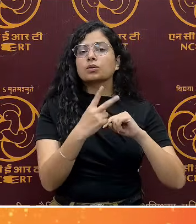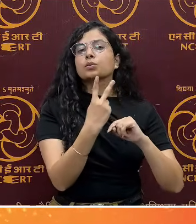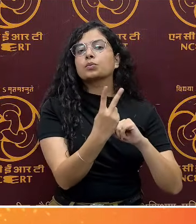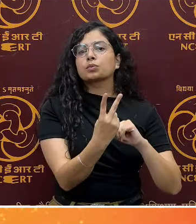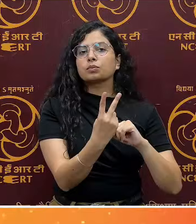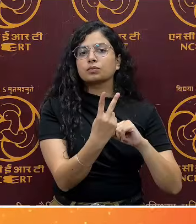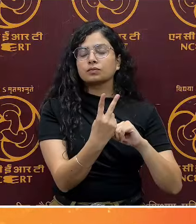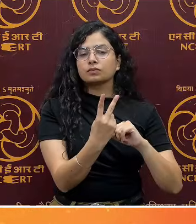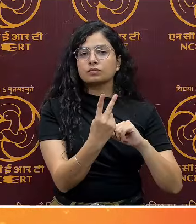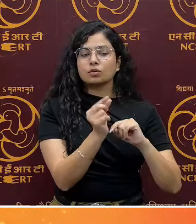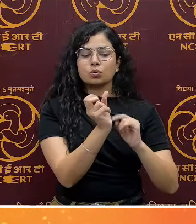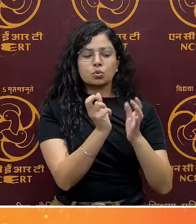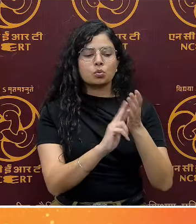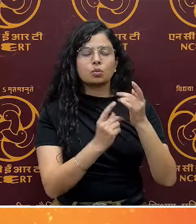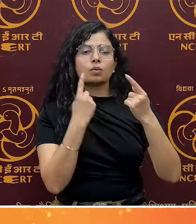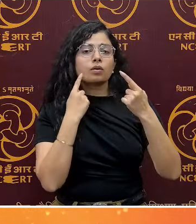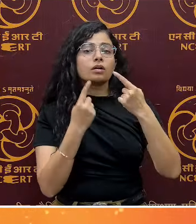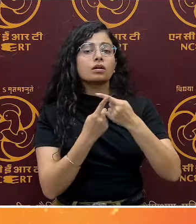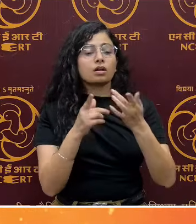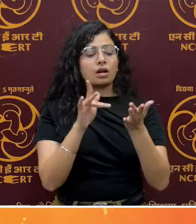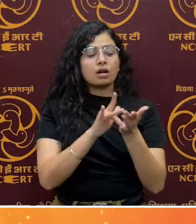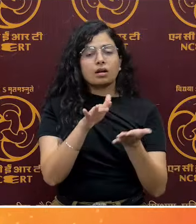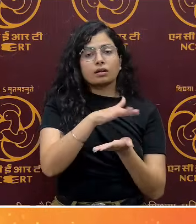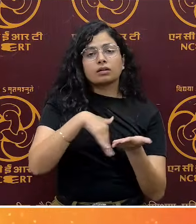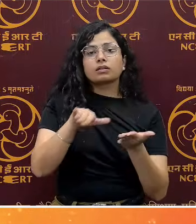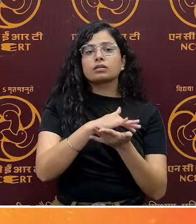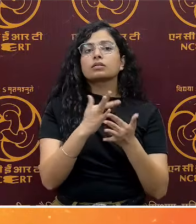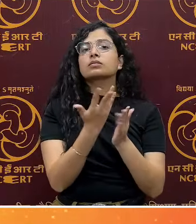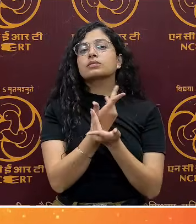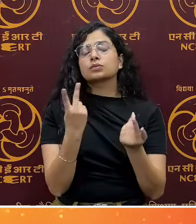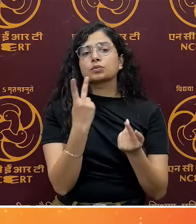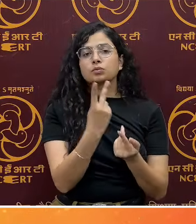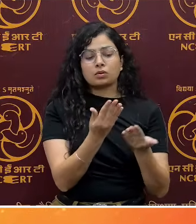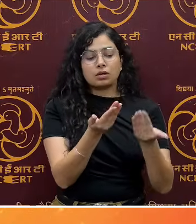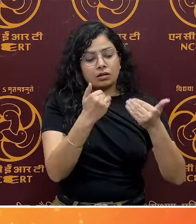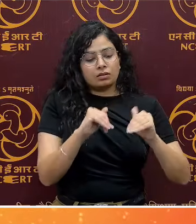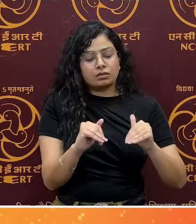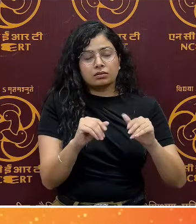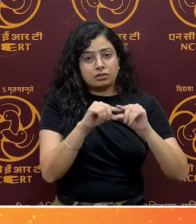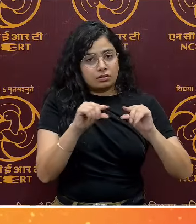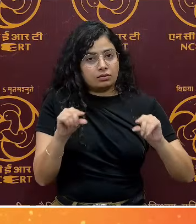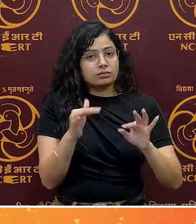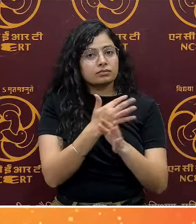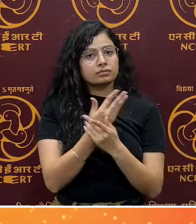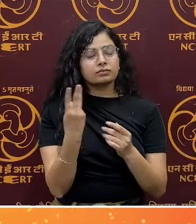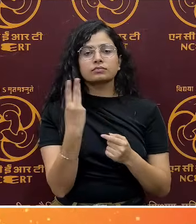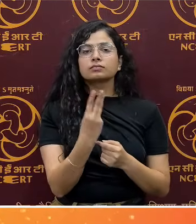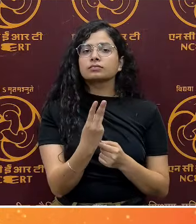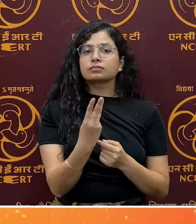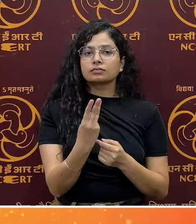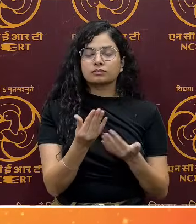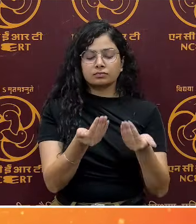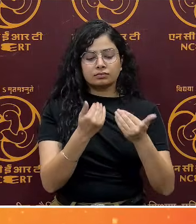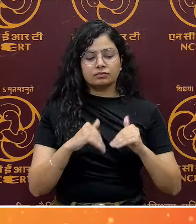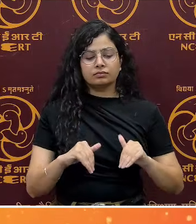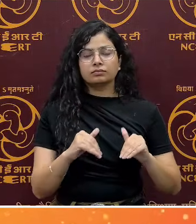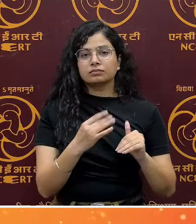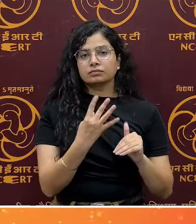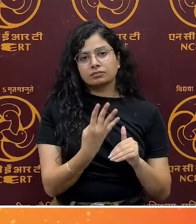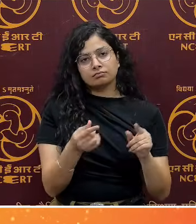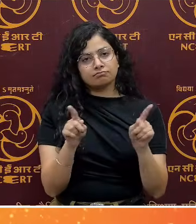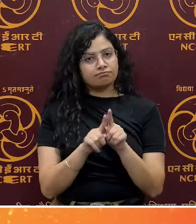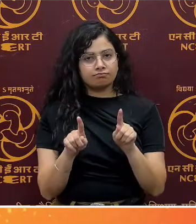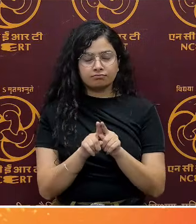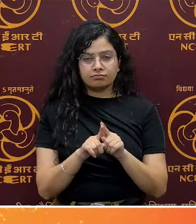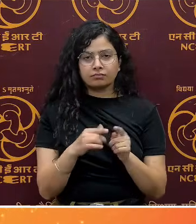square units. So area will be 2. What is the area of third row? It will be 3 square units, and 4 square units.